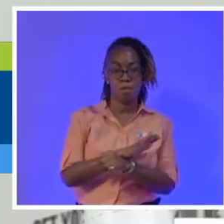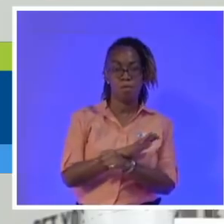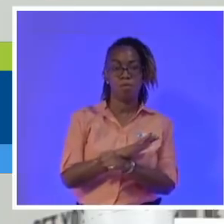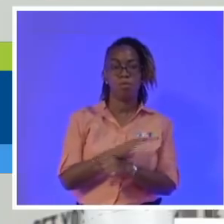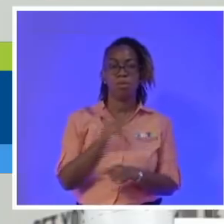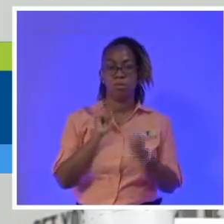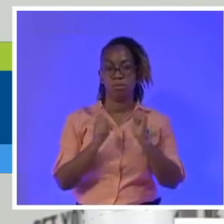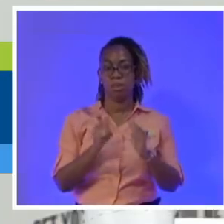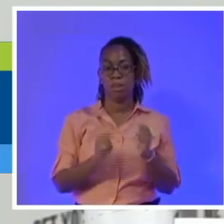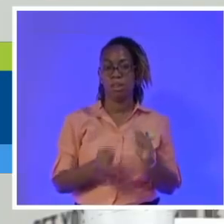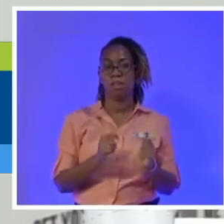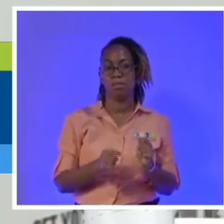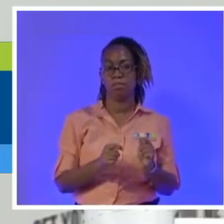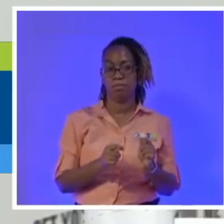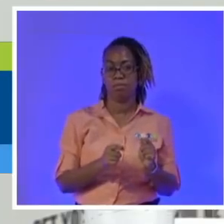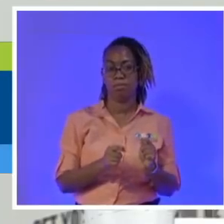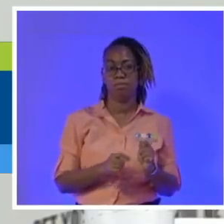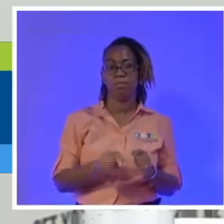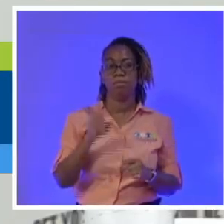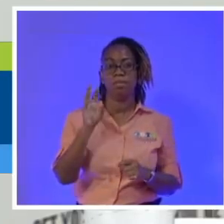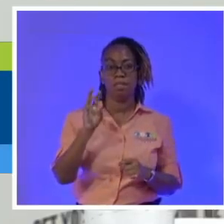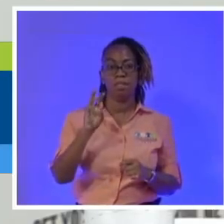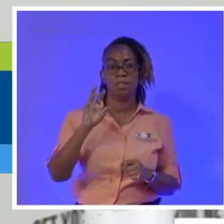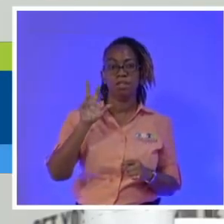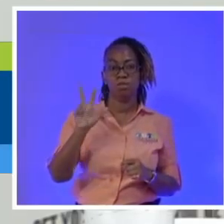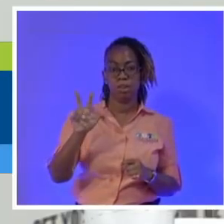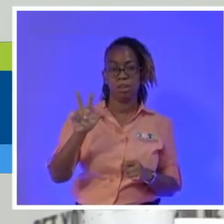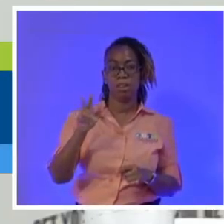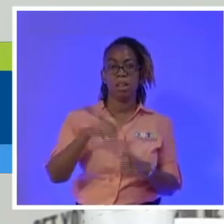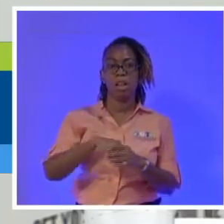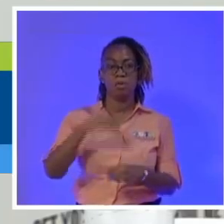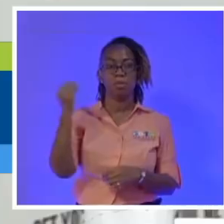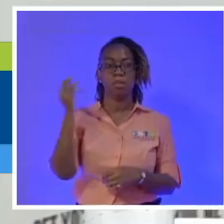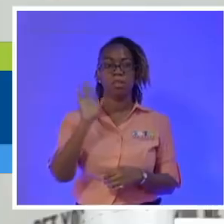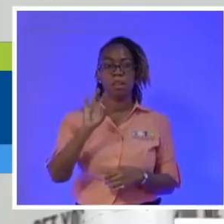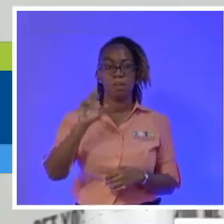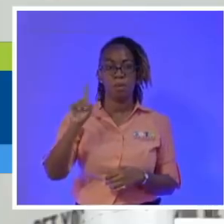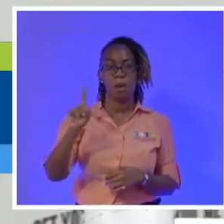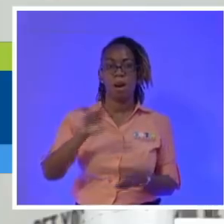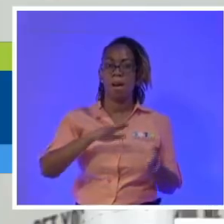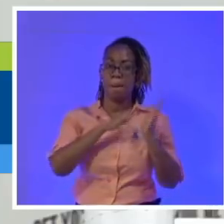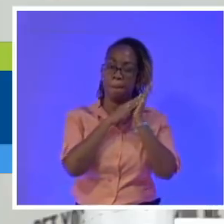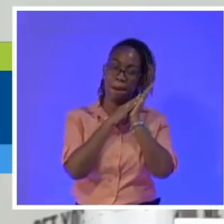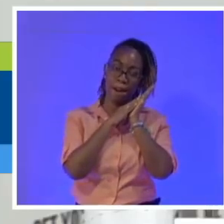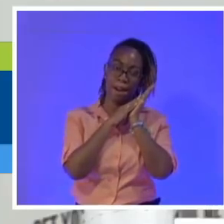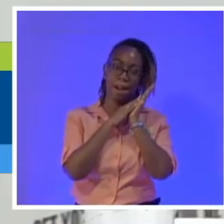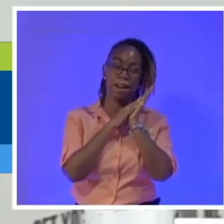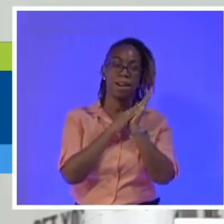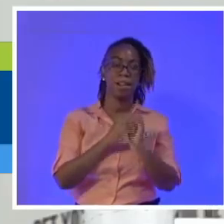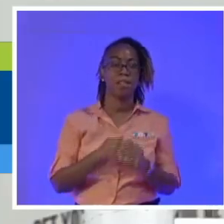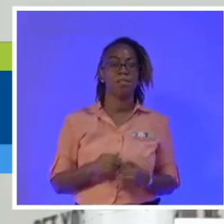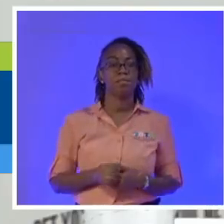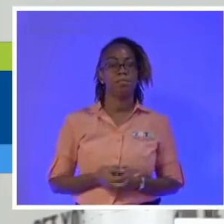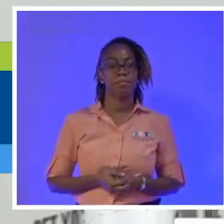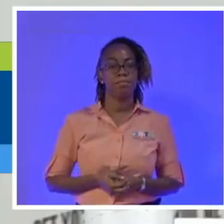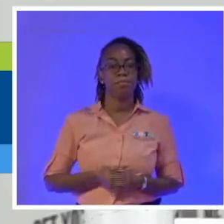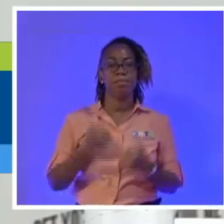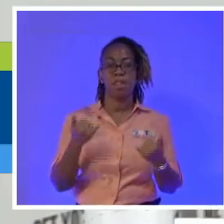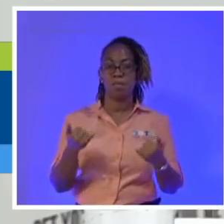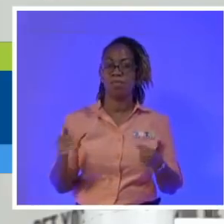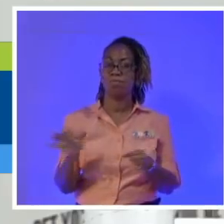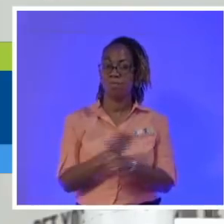Trinidad, 63 of the 71 beds are currently occupied, and